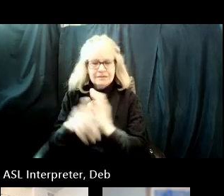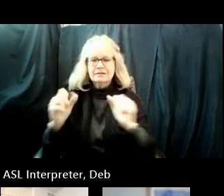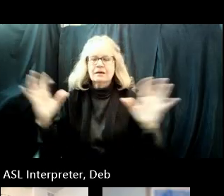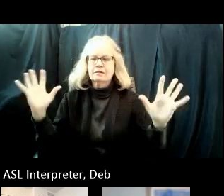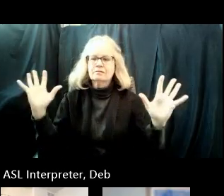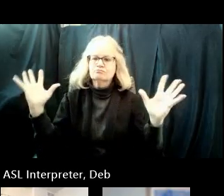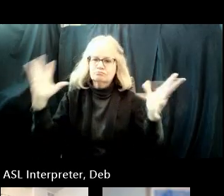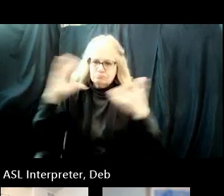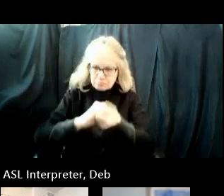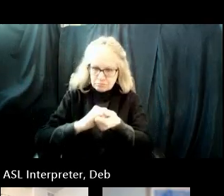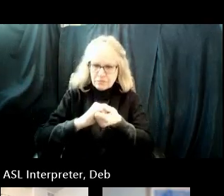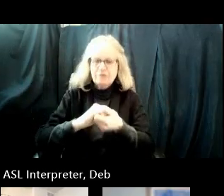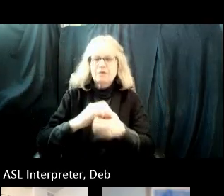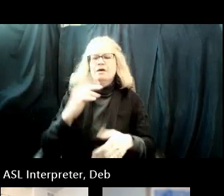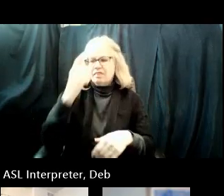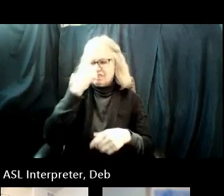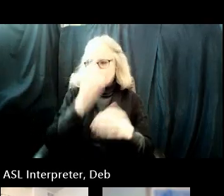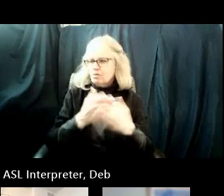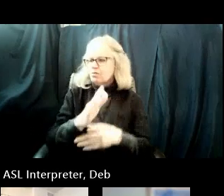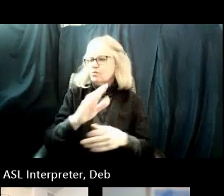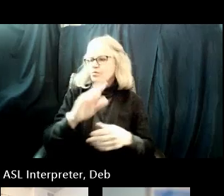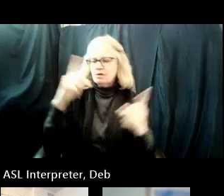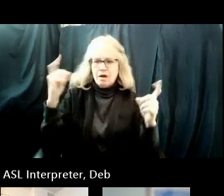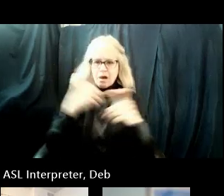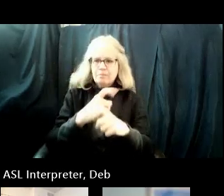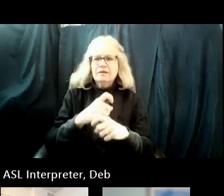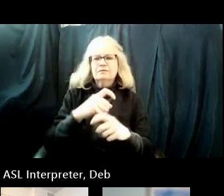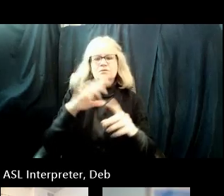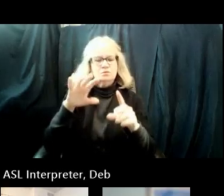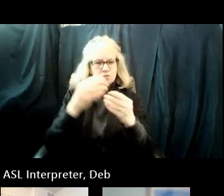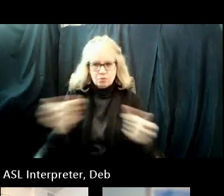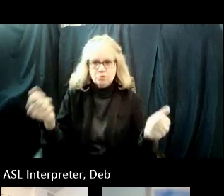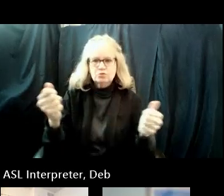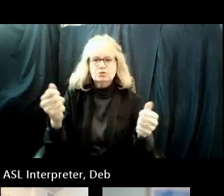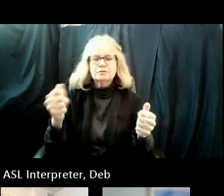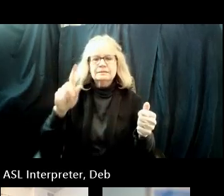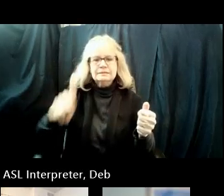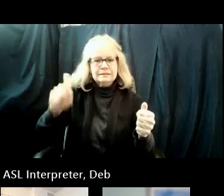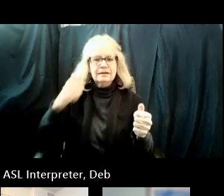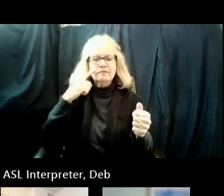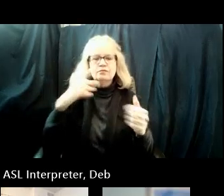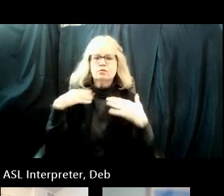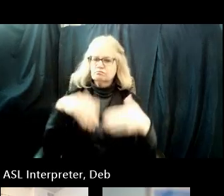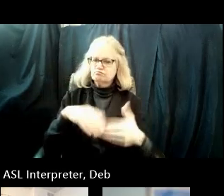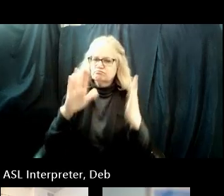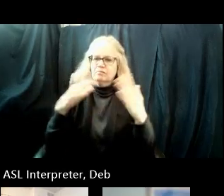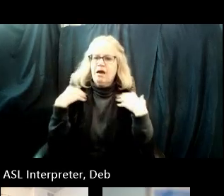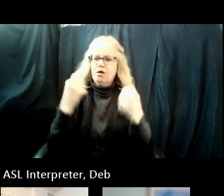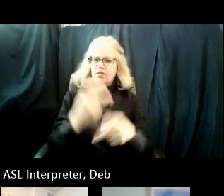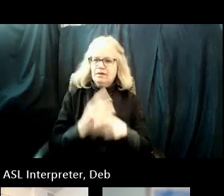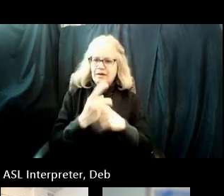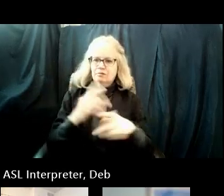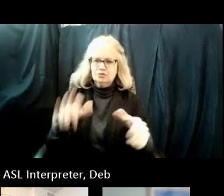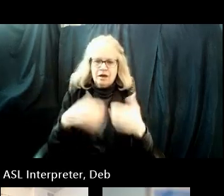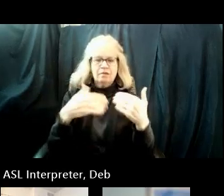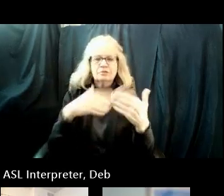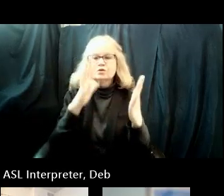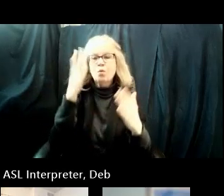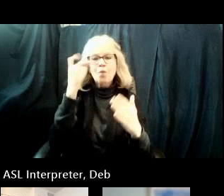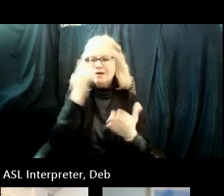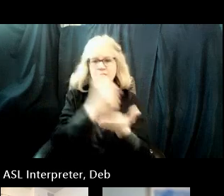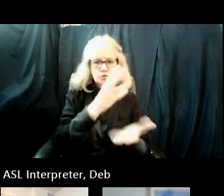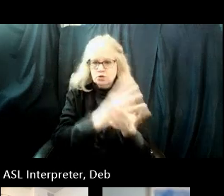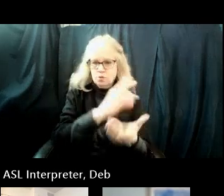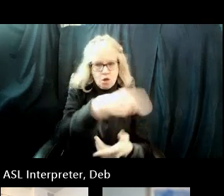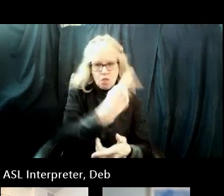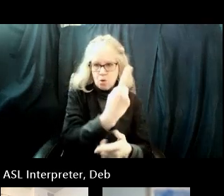to think through the complex solutions that we need to address healthcare challenges, because social work can't do it alone.